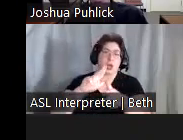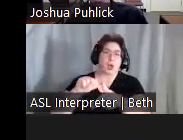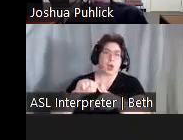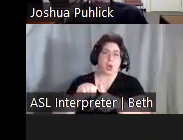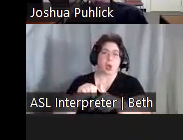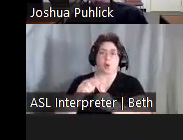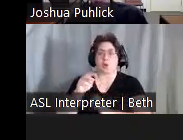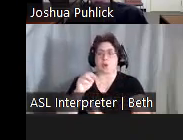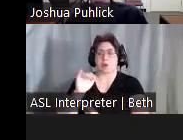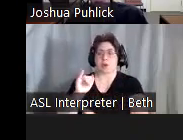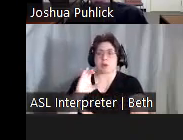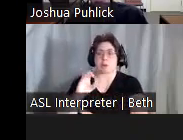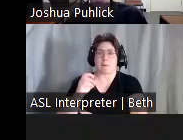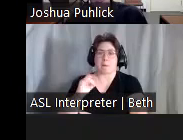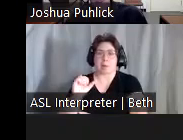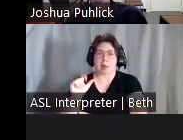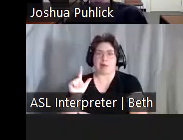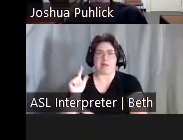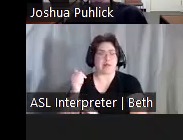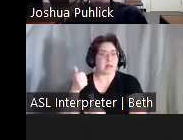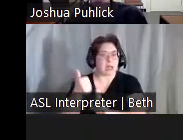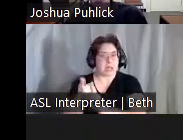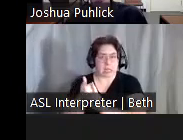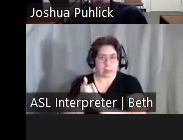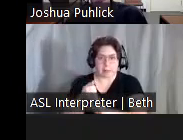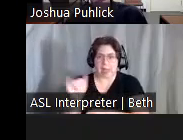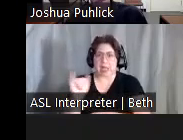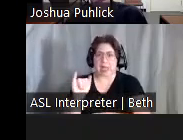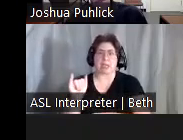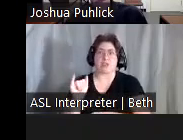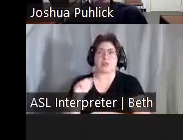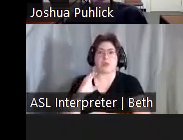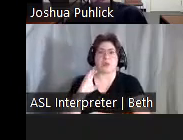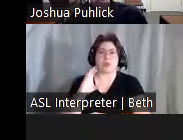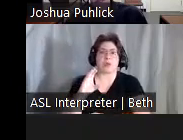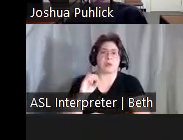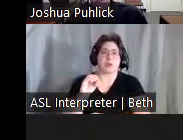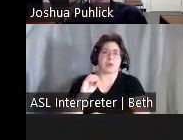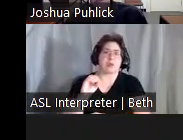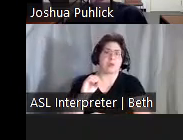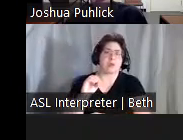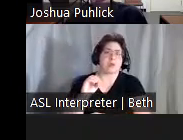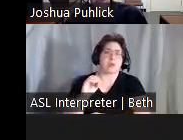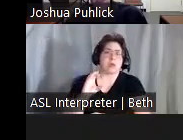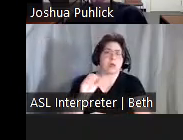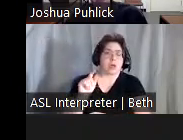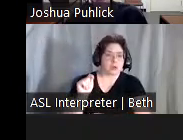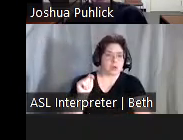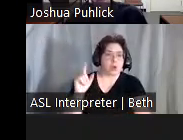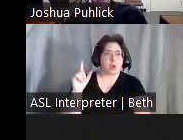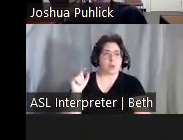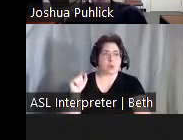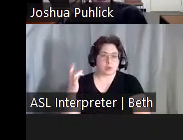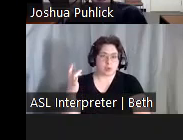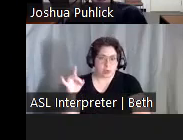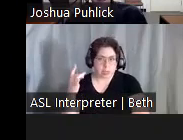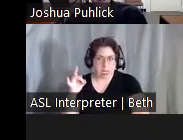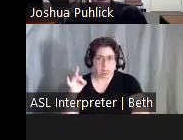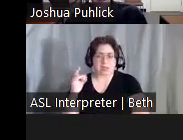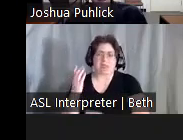Michael impacted Ichauway in October of 2018. So that has some